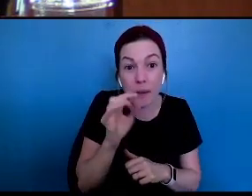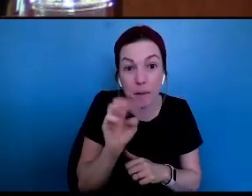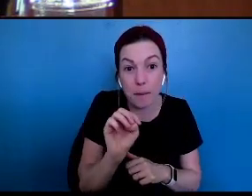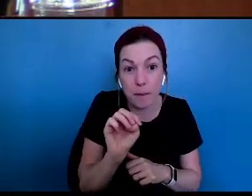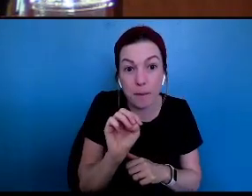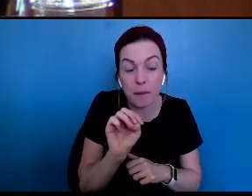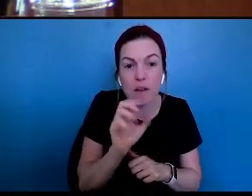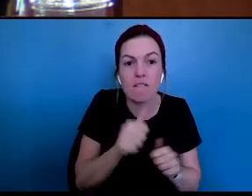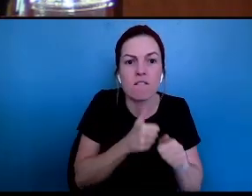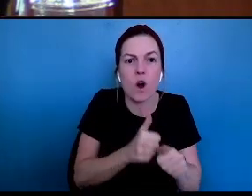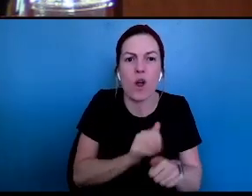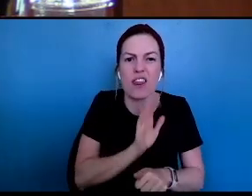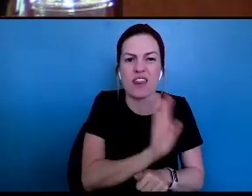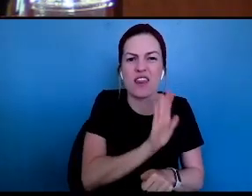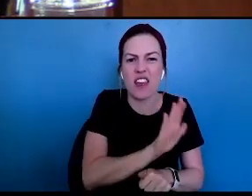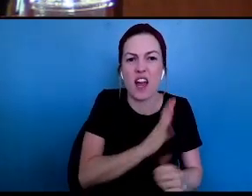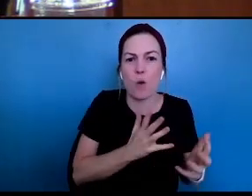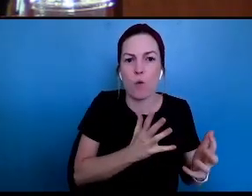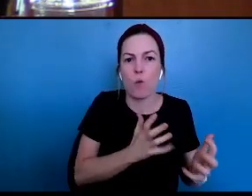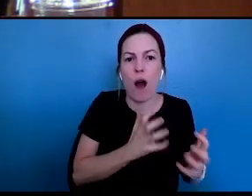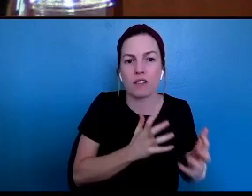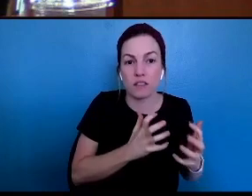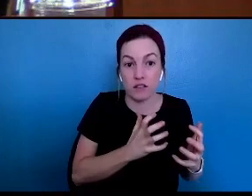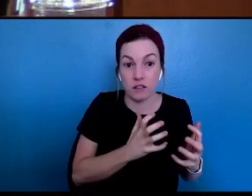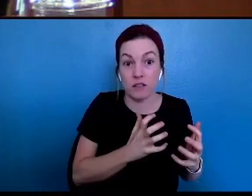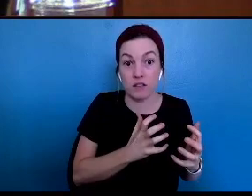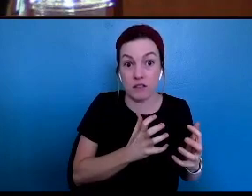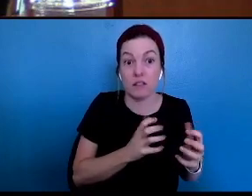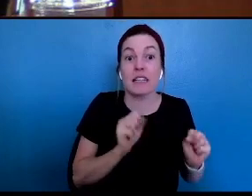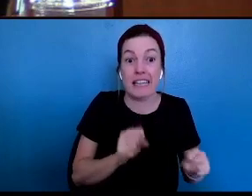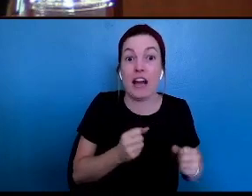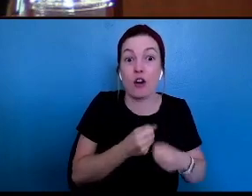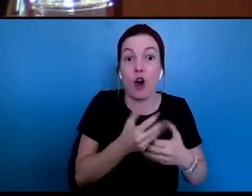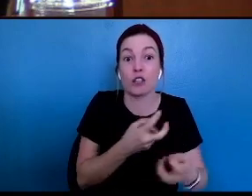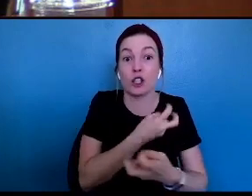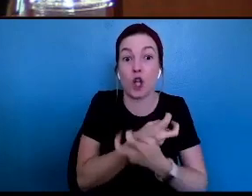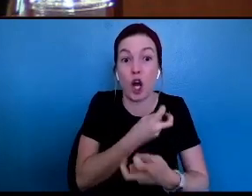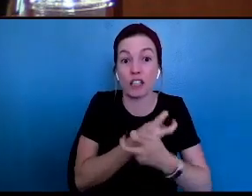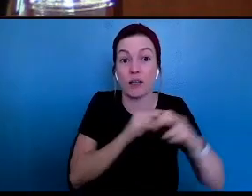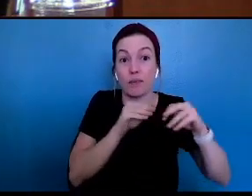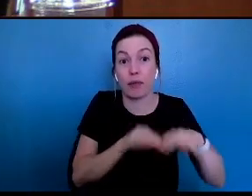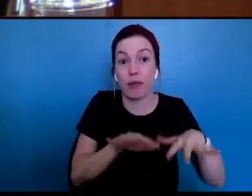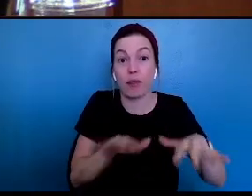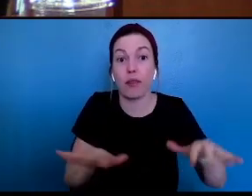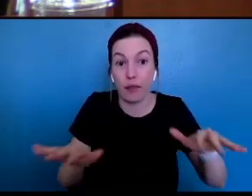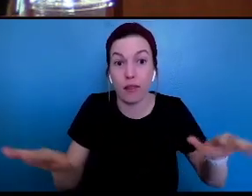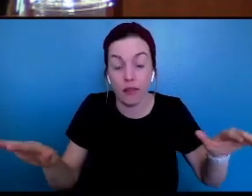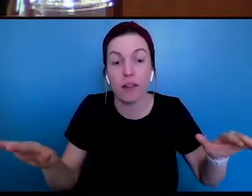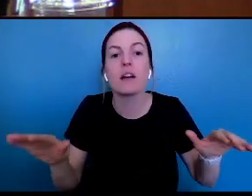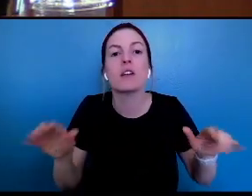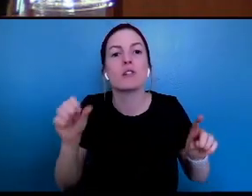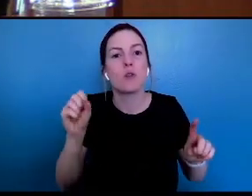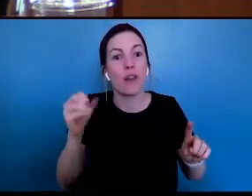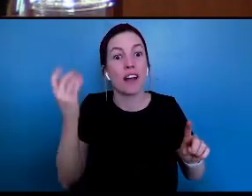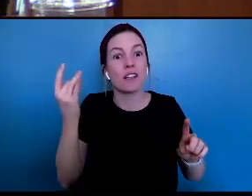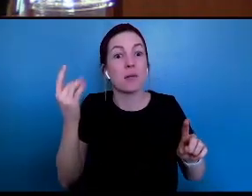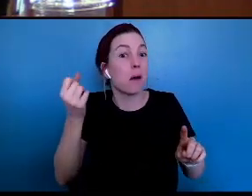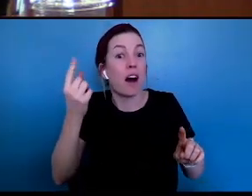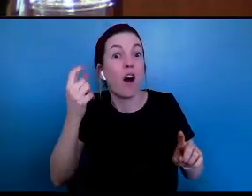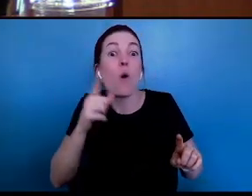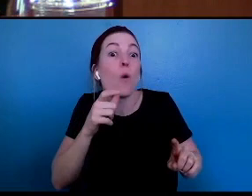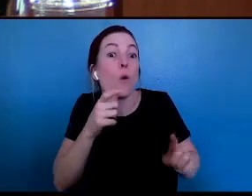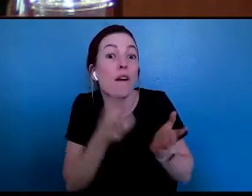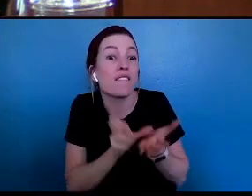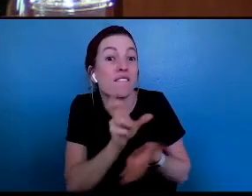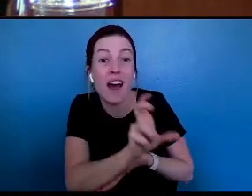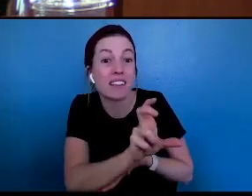of course, we know that these large platforms have trust and safety teams, that they invest in such technologies to moderate in